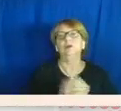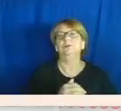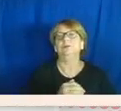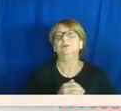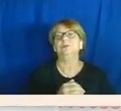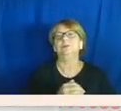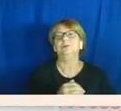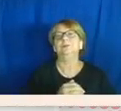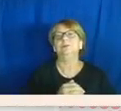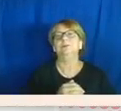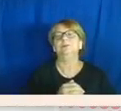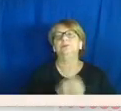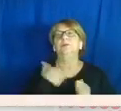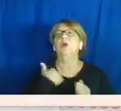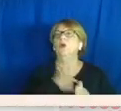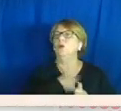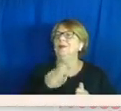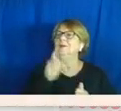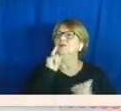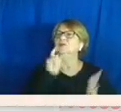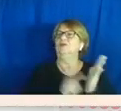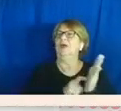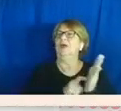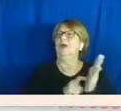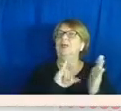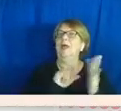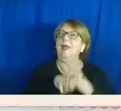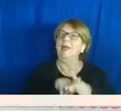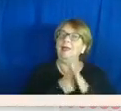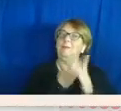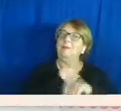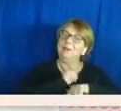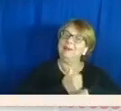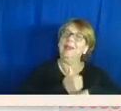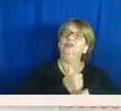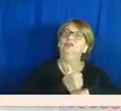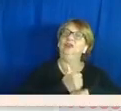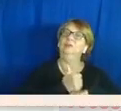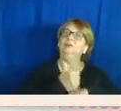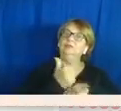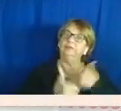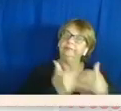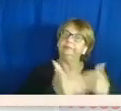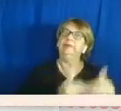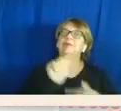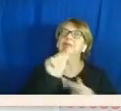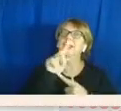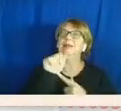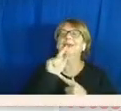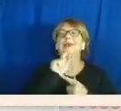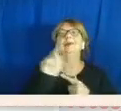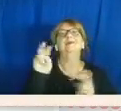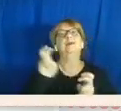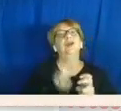We need to recognize that implementation of the ADA is a journey. Next bullet.